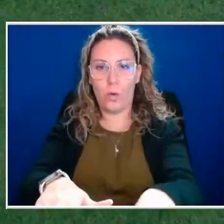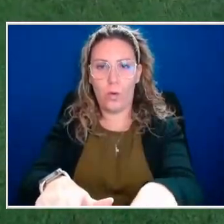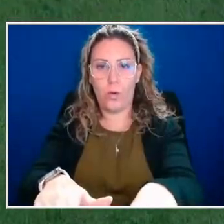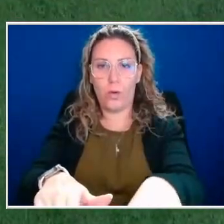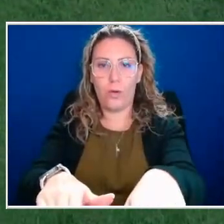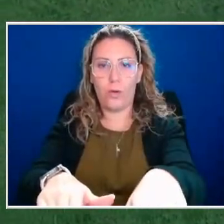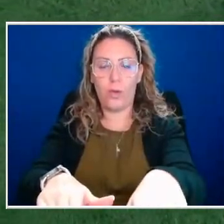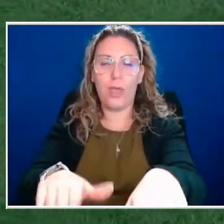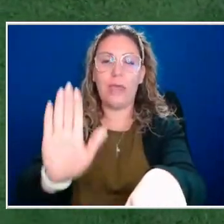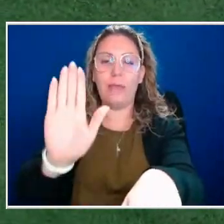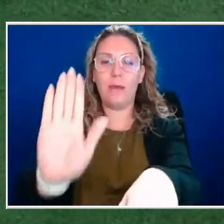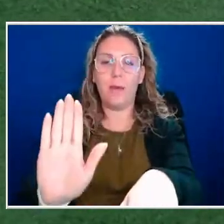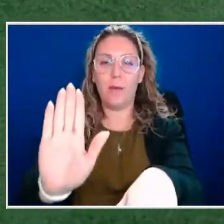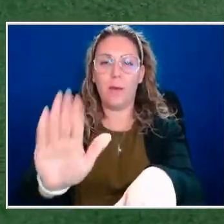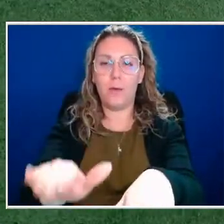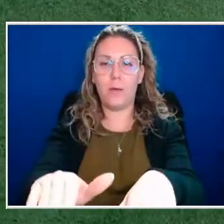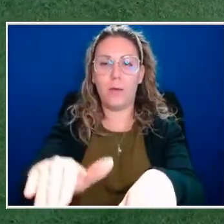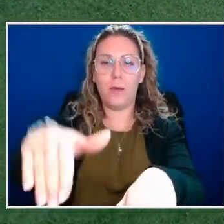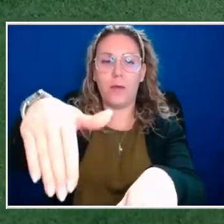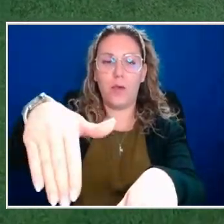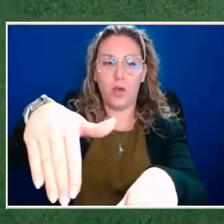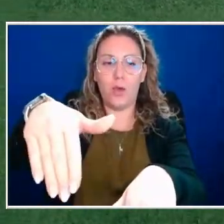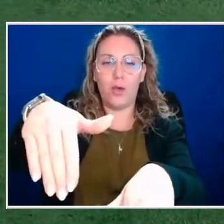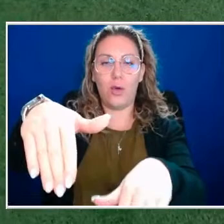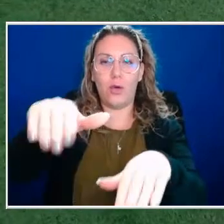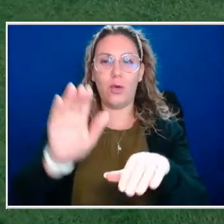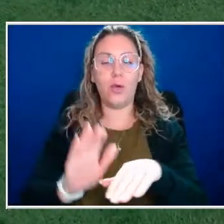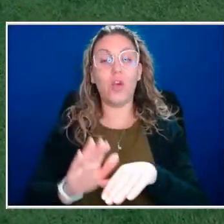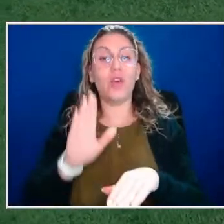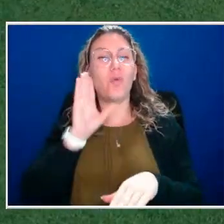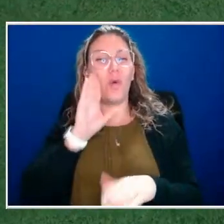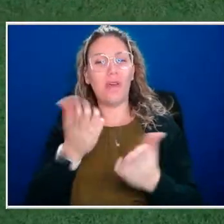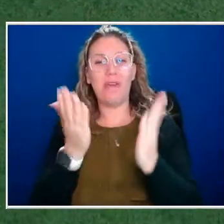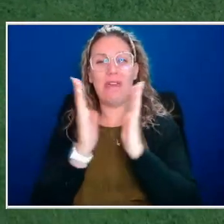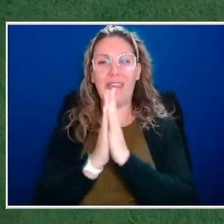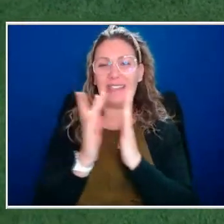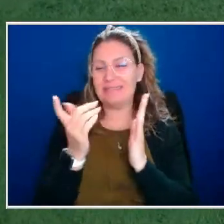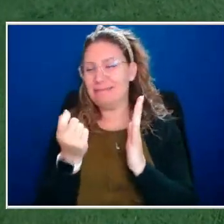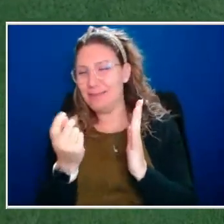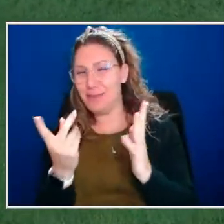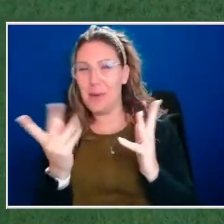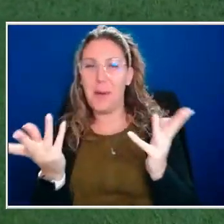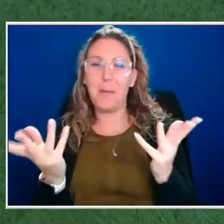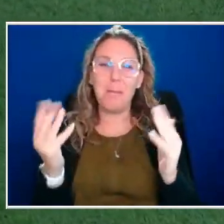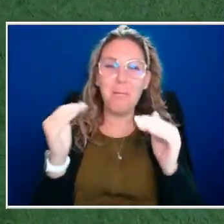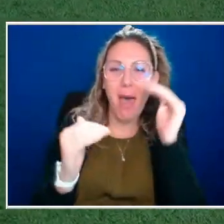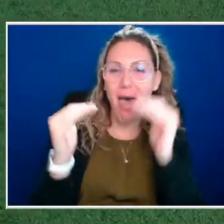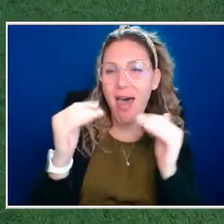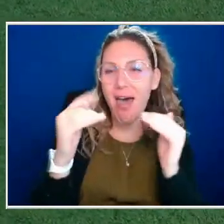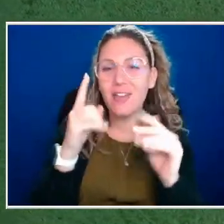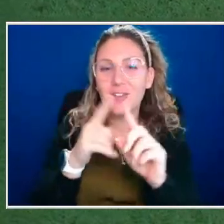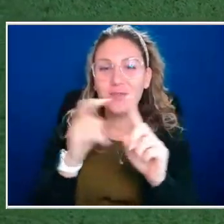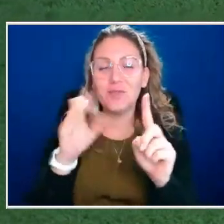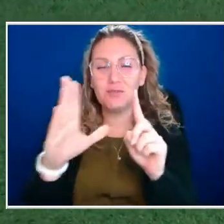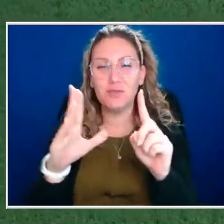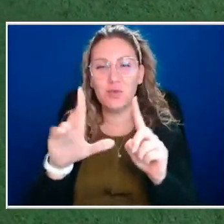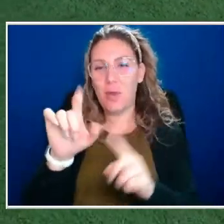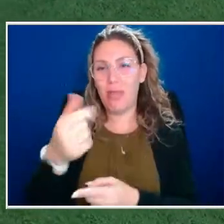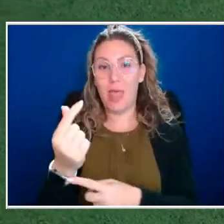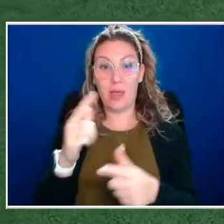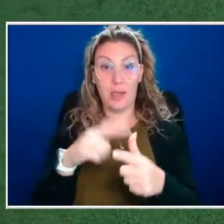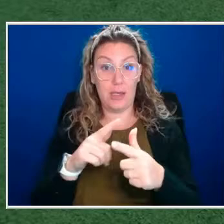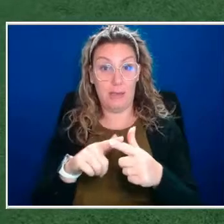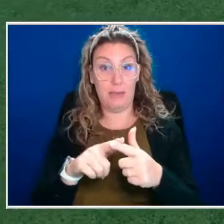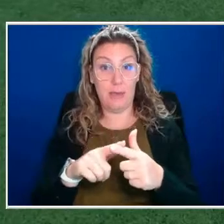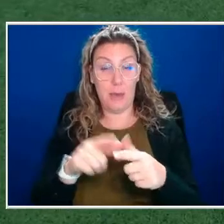then each time you drive up onto your toes, it asks for a little bit of balance from that leg. Okay. And then do you do it backwards? Yeah, you can absolutely